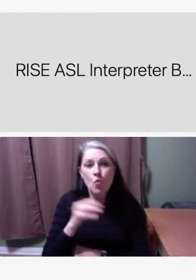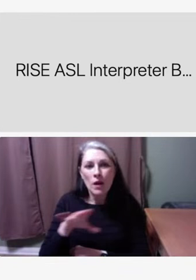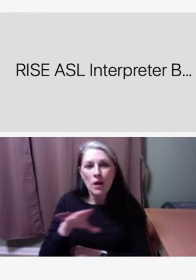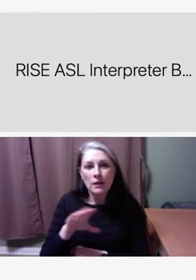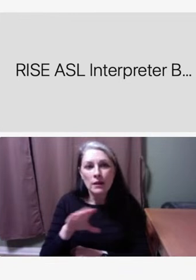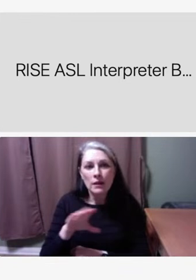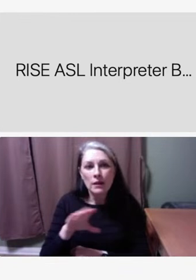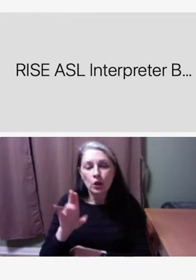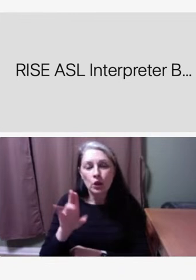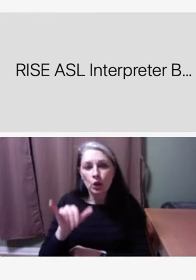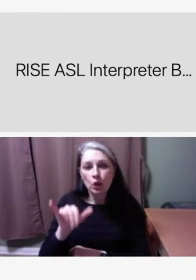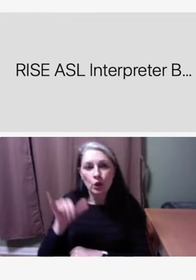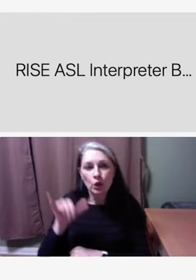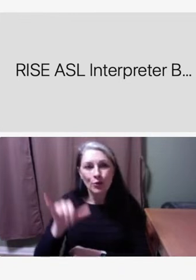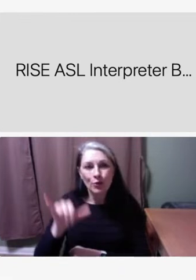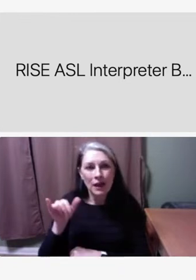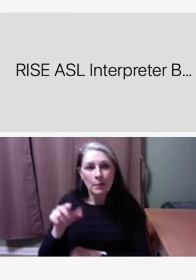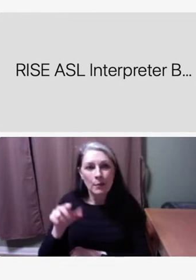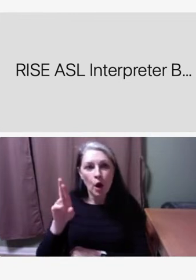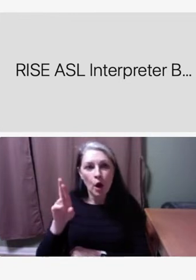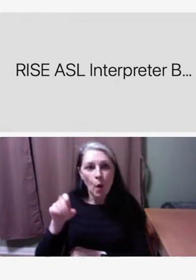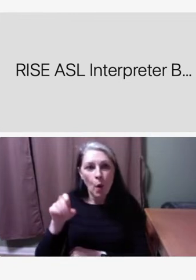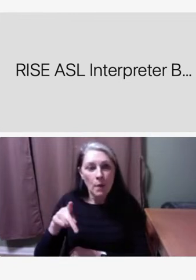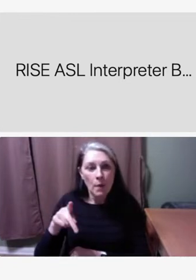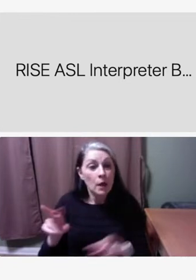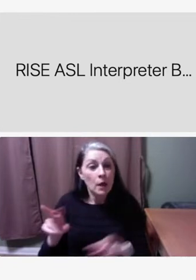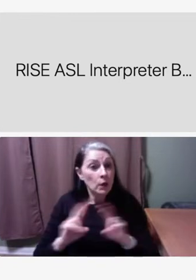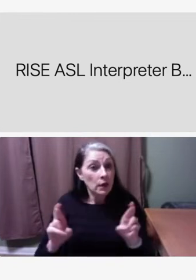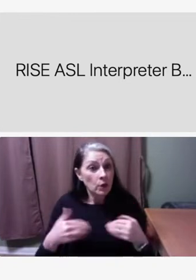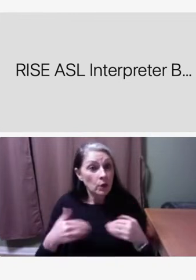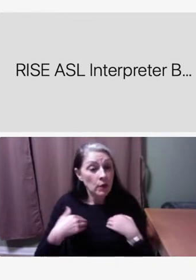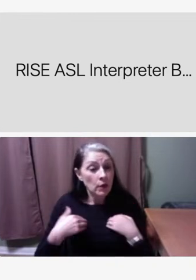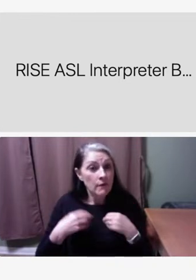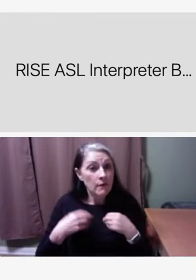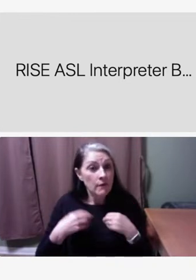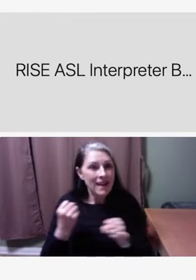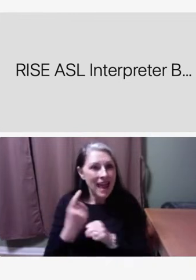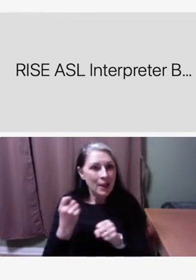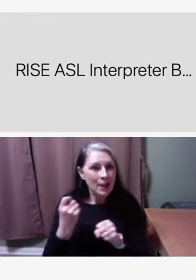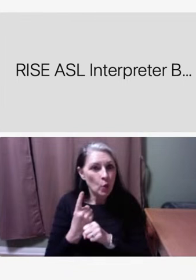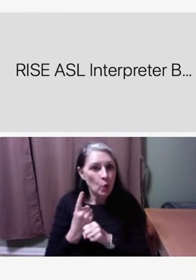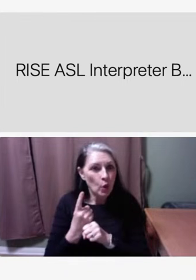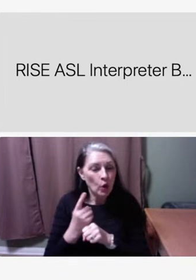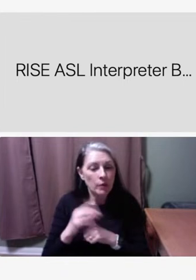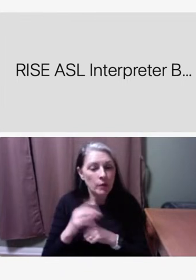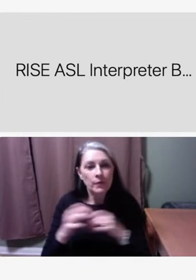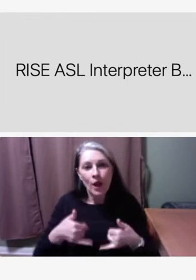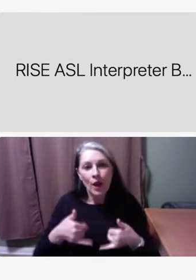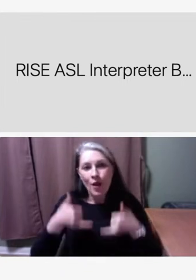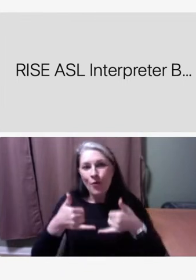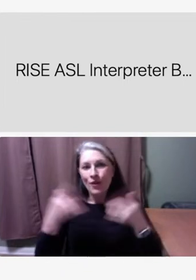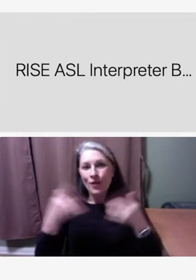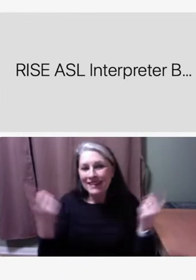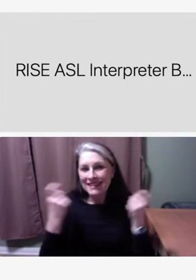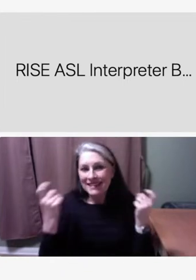we're getting ready to have our annual award ceremonies in a couple